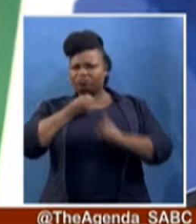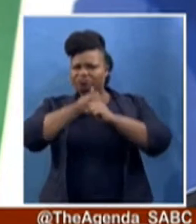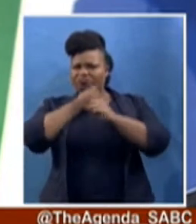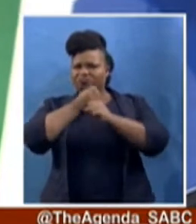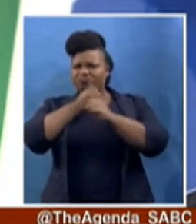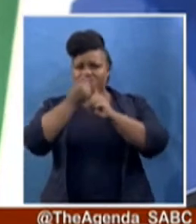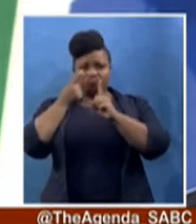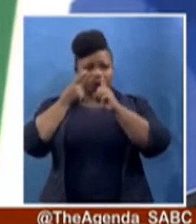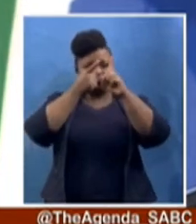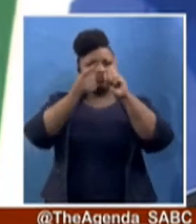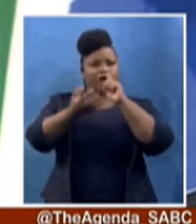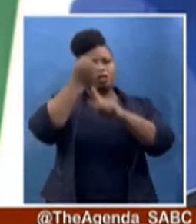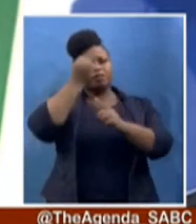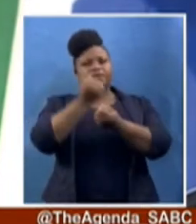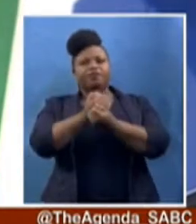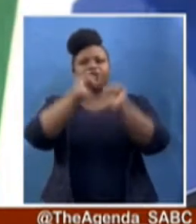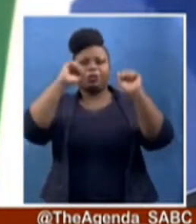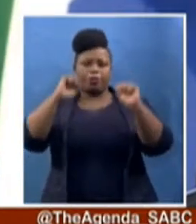cause of equality,